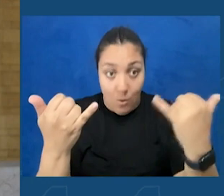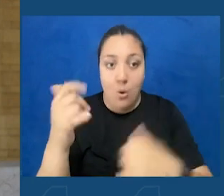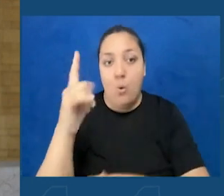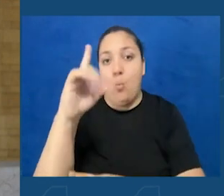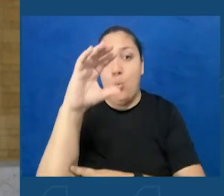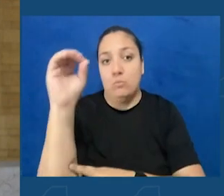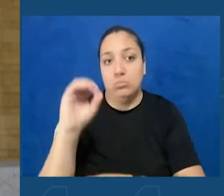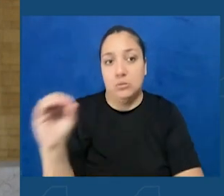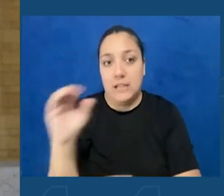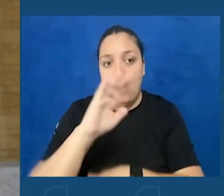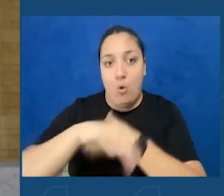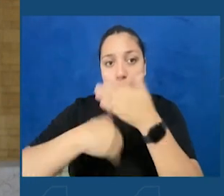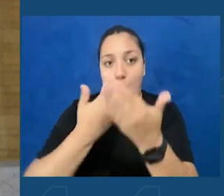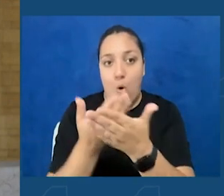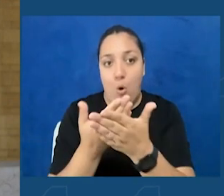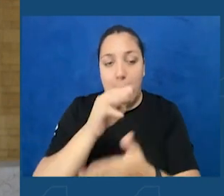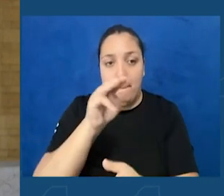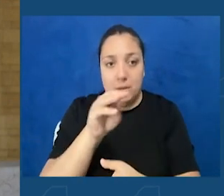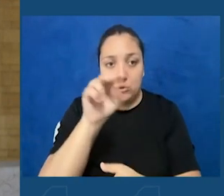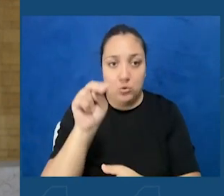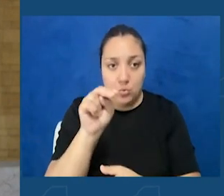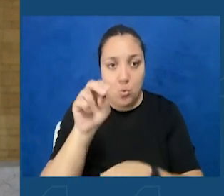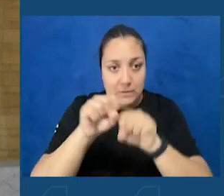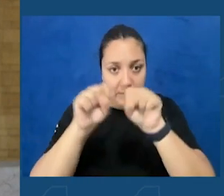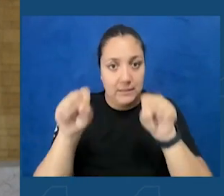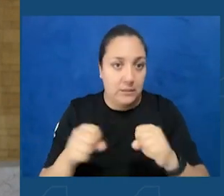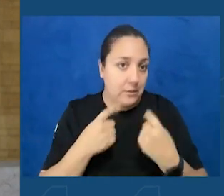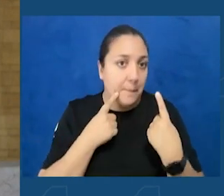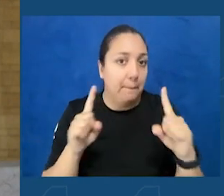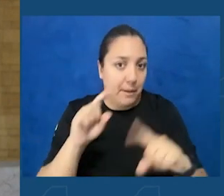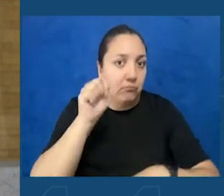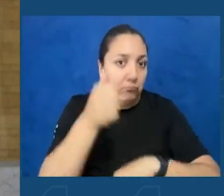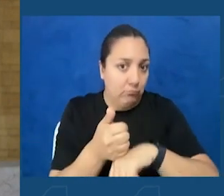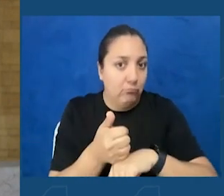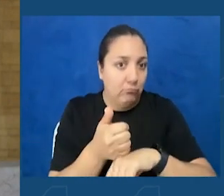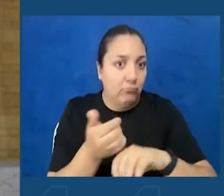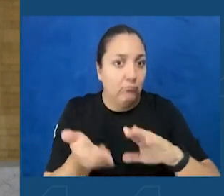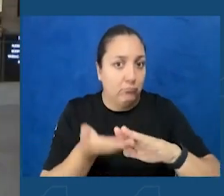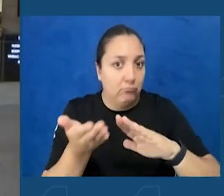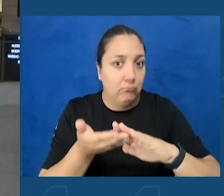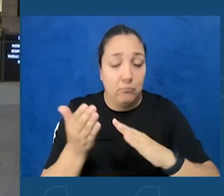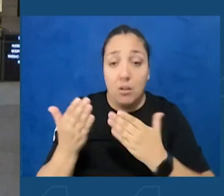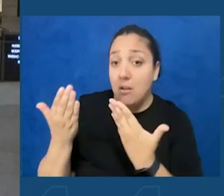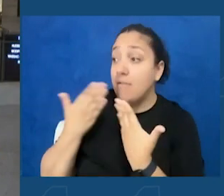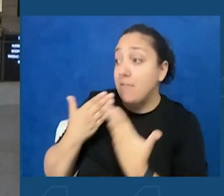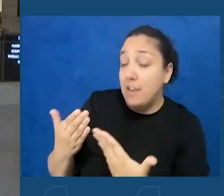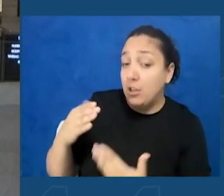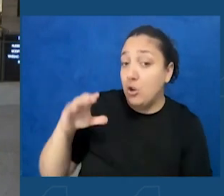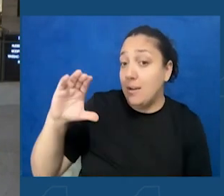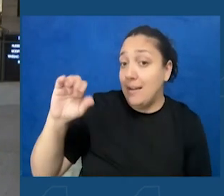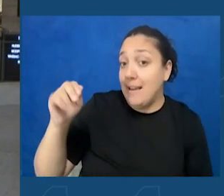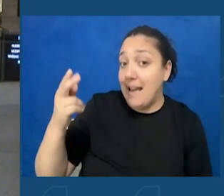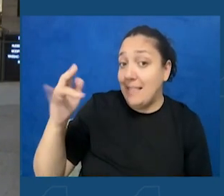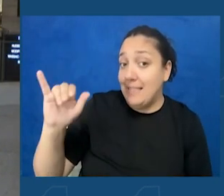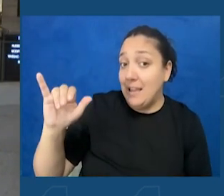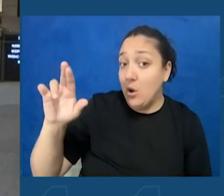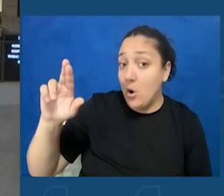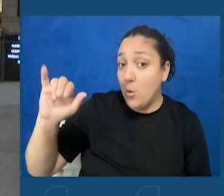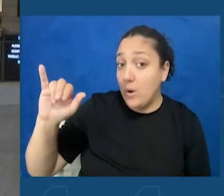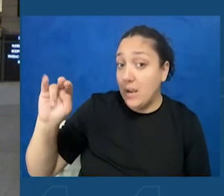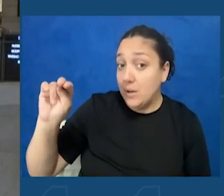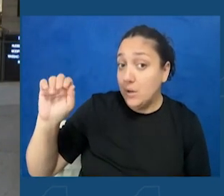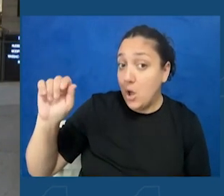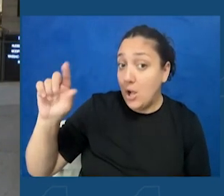Metro North stations. That is amazing. Credit to Kathy Rinaldi. I don't know if